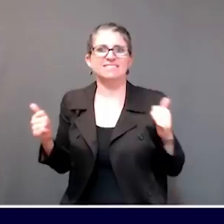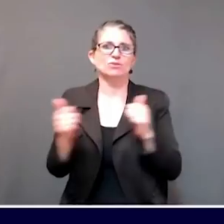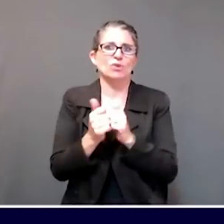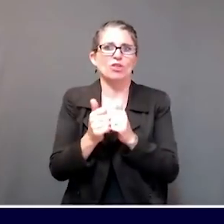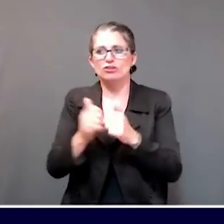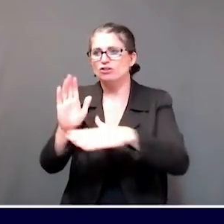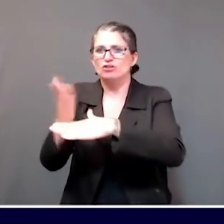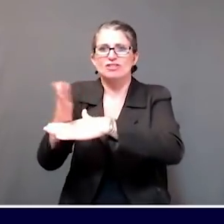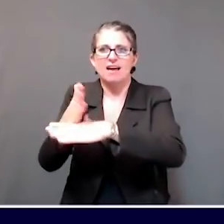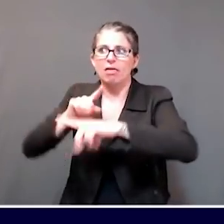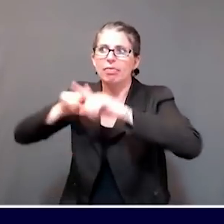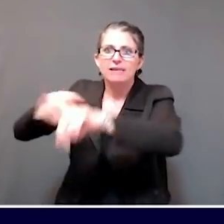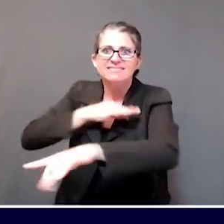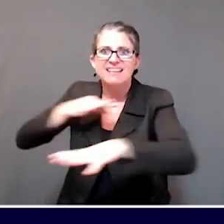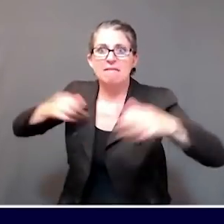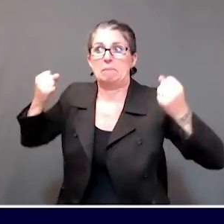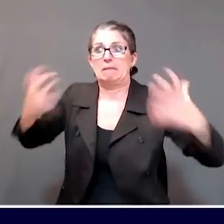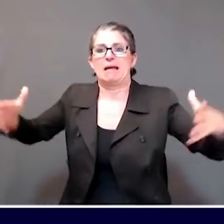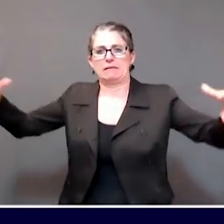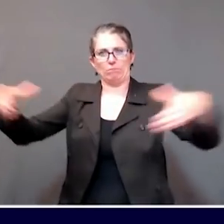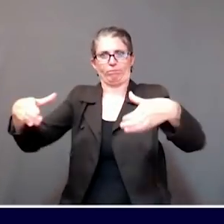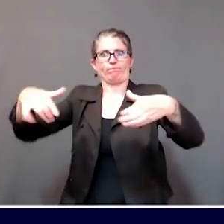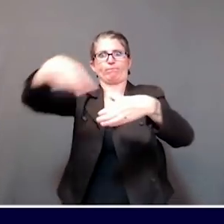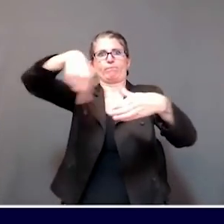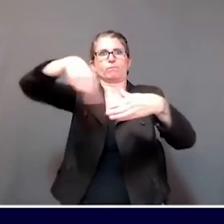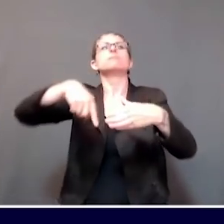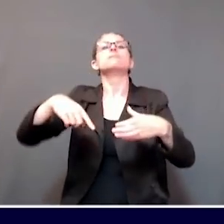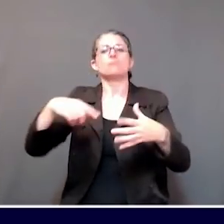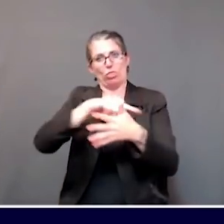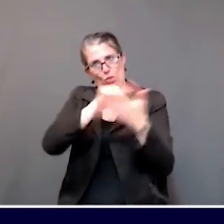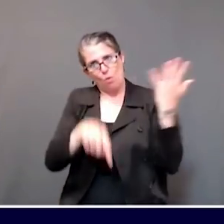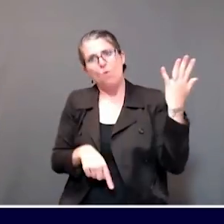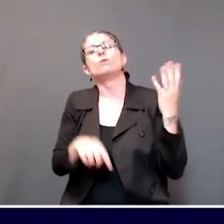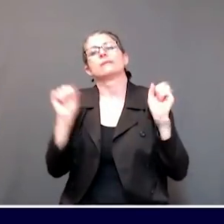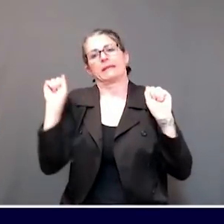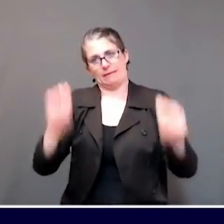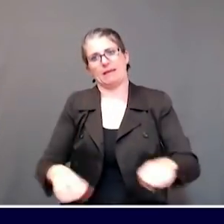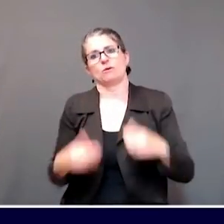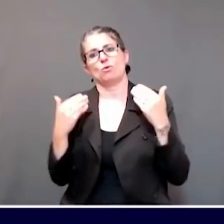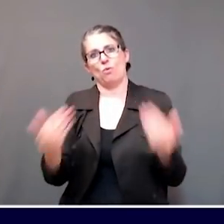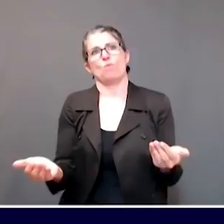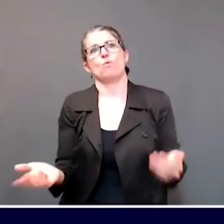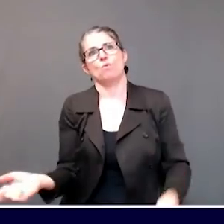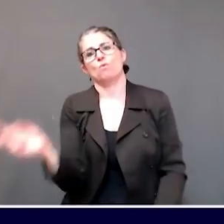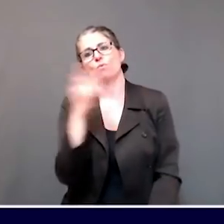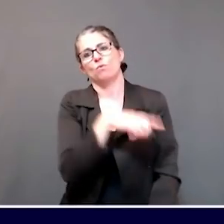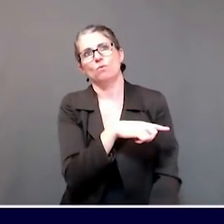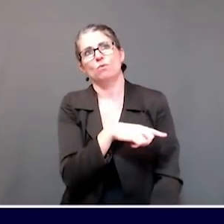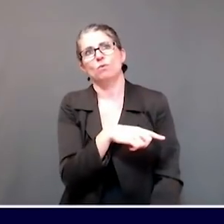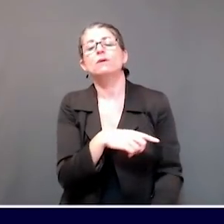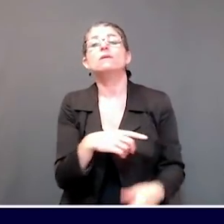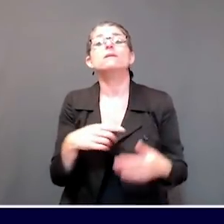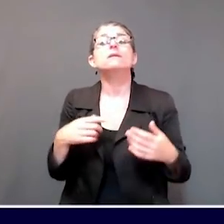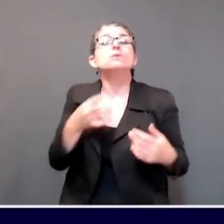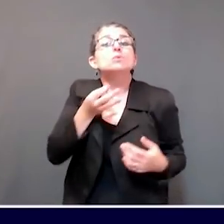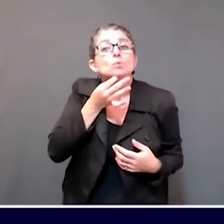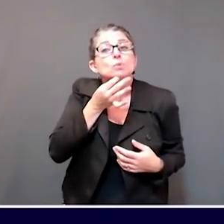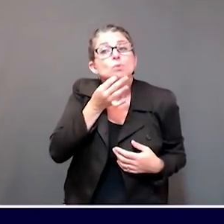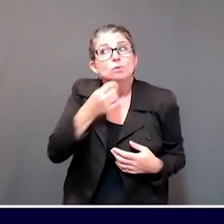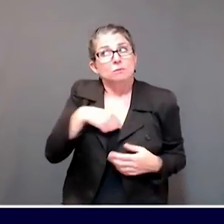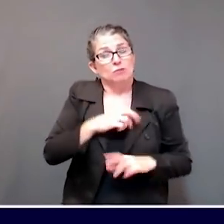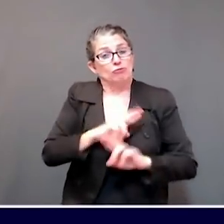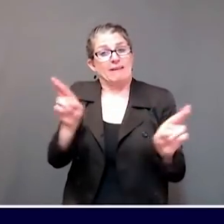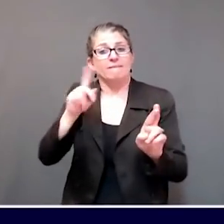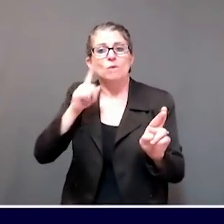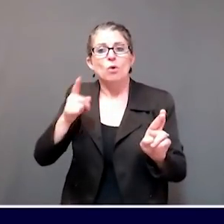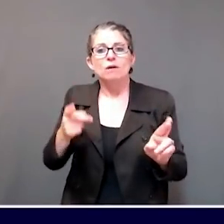pockets of COVID-19 in the underlying population, that's a group that like nursing facility staff, for example, or different types of staff, we're going to be